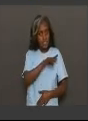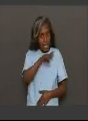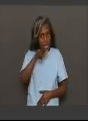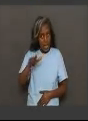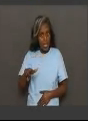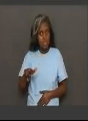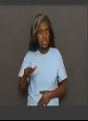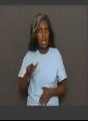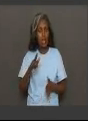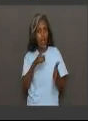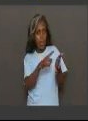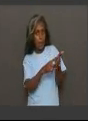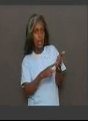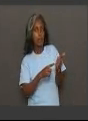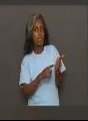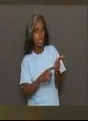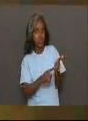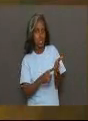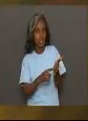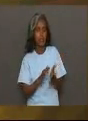lines are perpendicular.